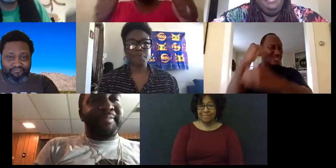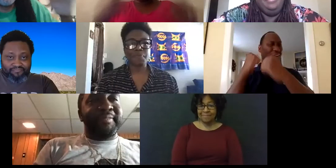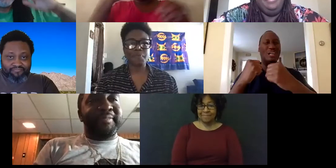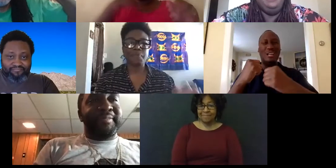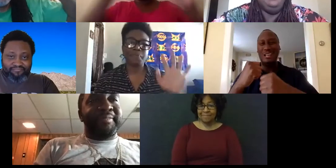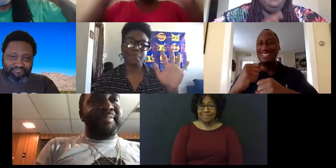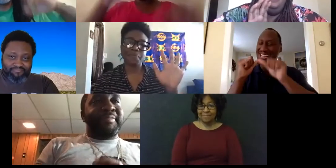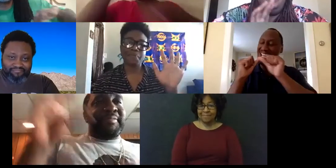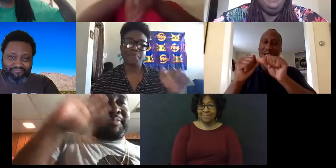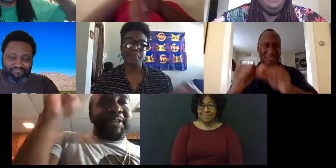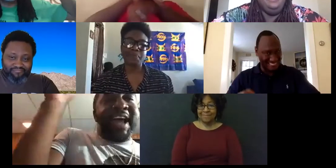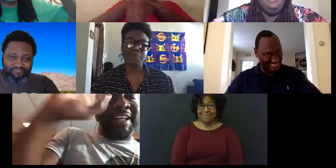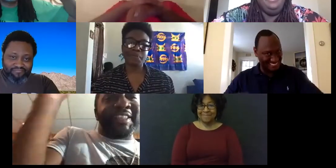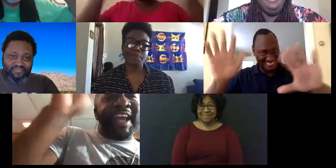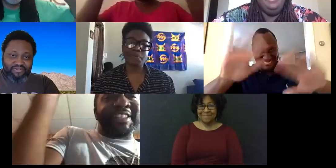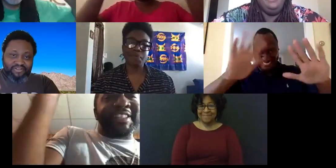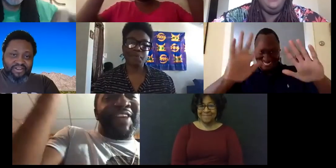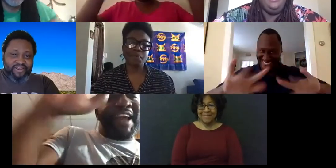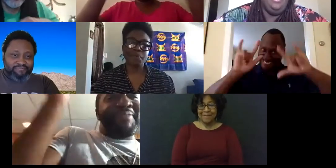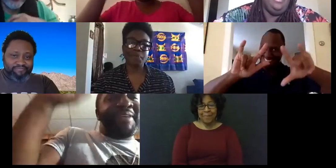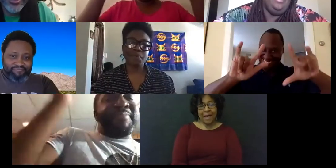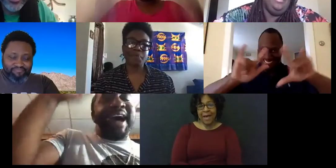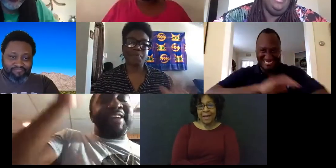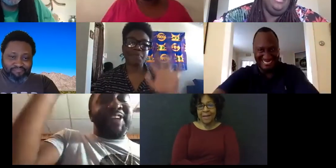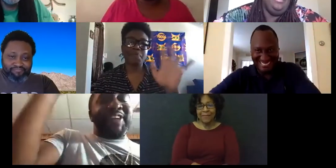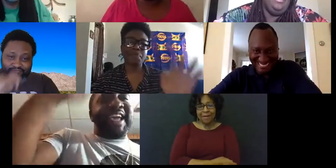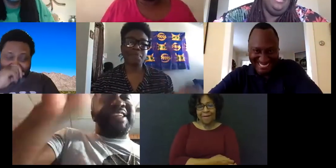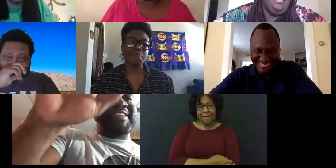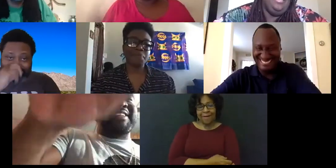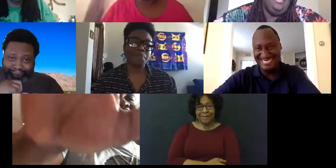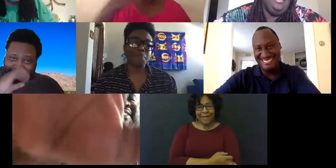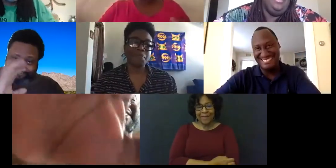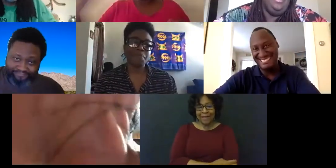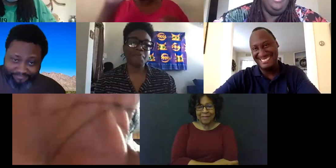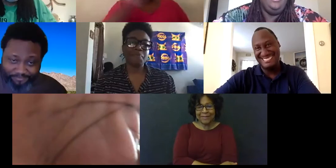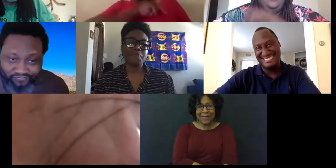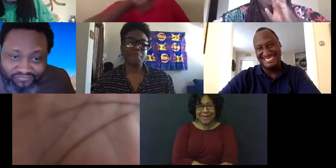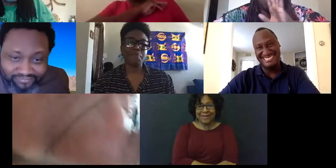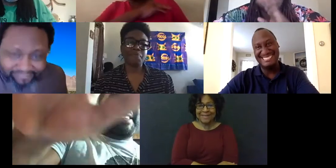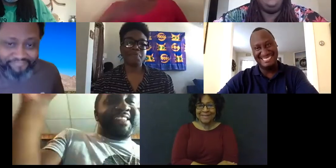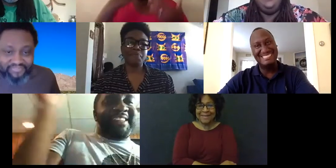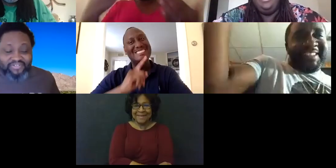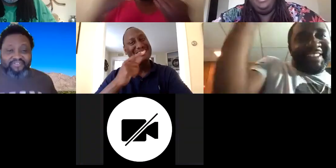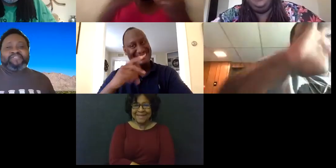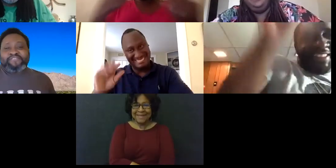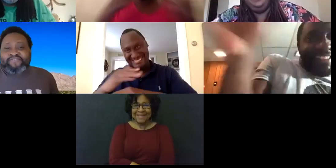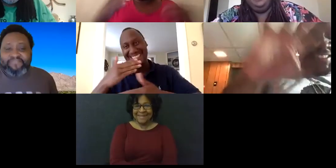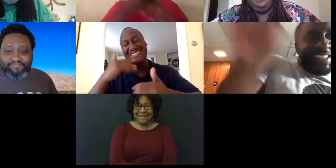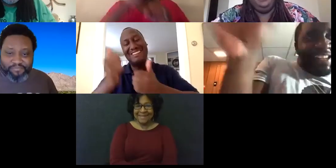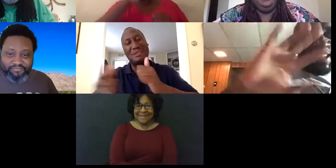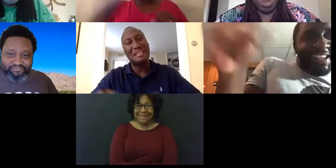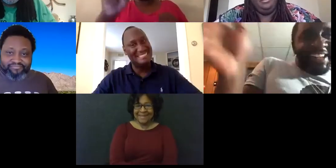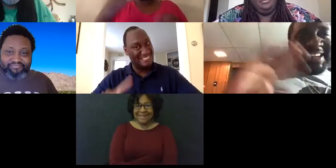night. Good night. Thanks, Kevin. Bye. Thank you. We want to make sure we thank